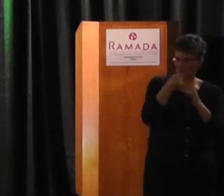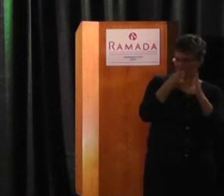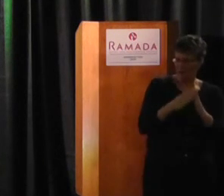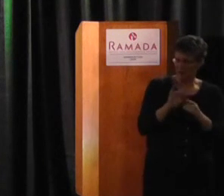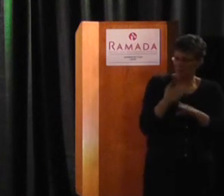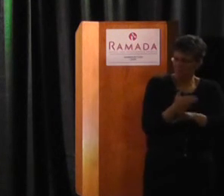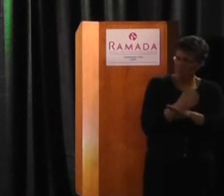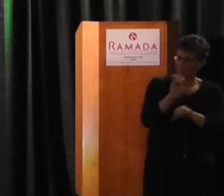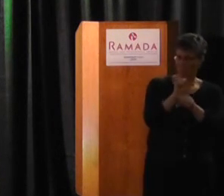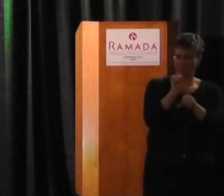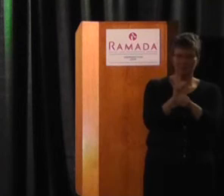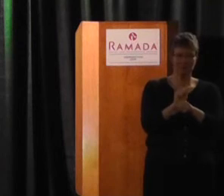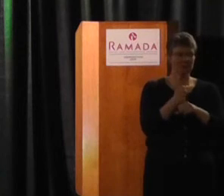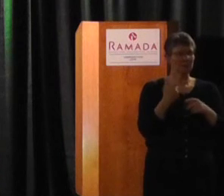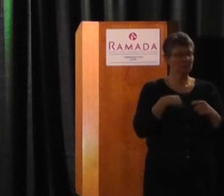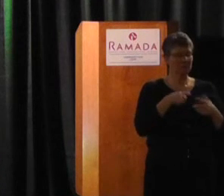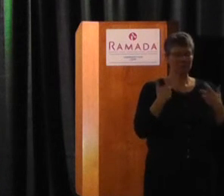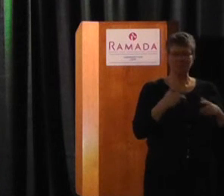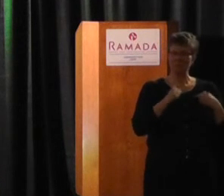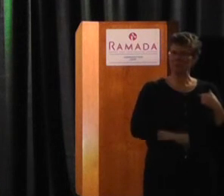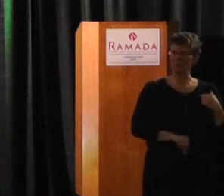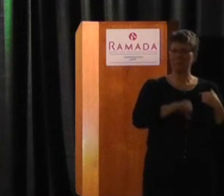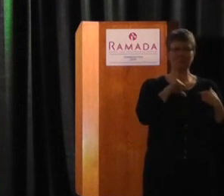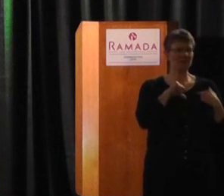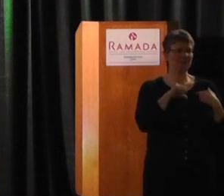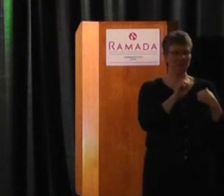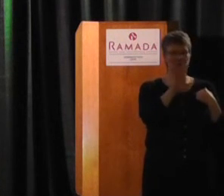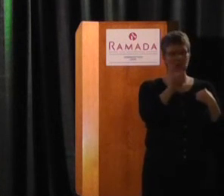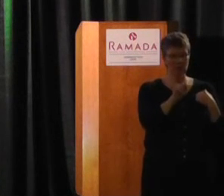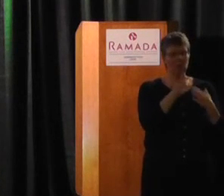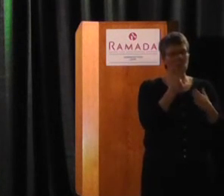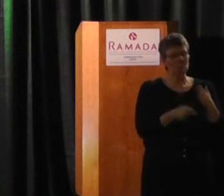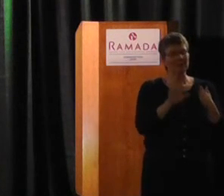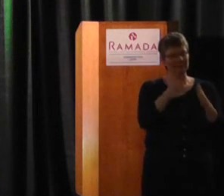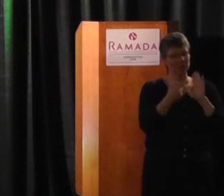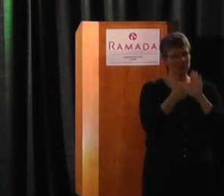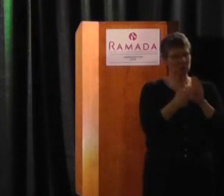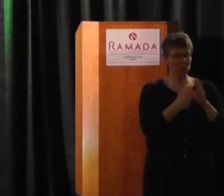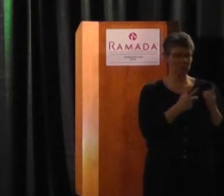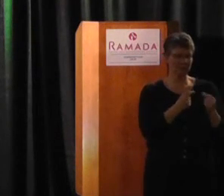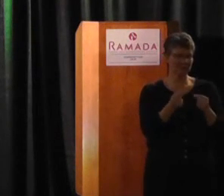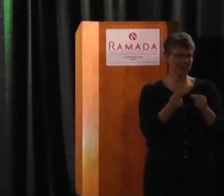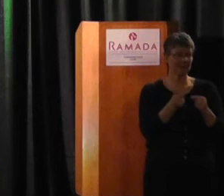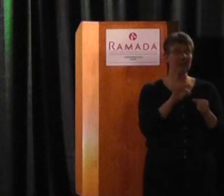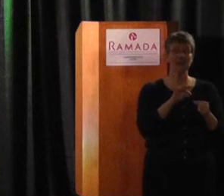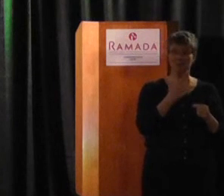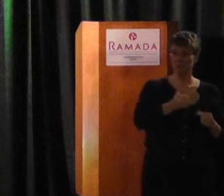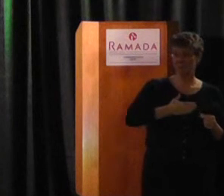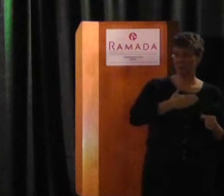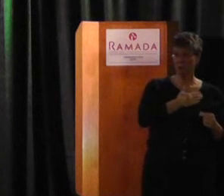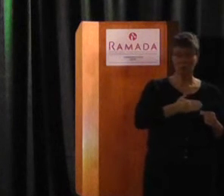better. We're so proud of Scott and what Confusement has accomplished this year. If you like what you've seen and you want to explore making art at the Nina